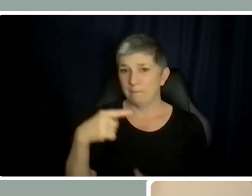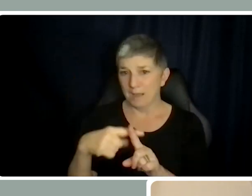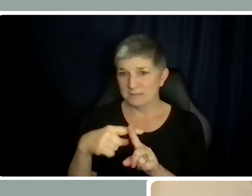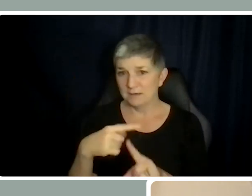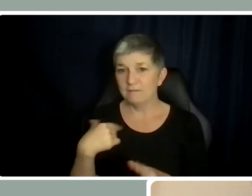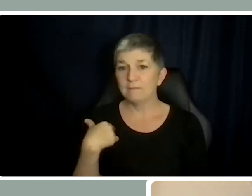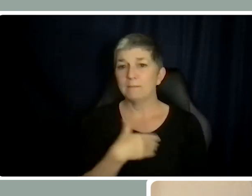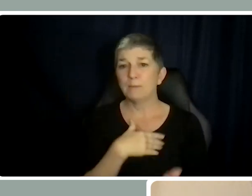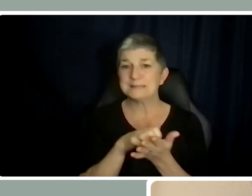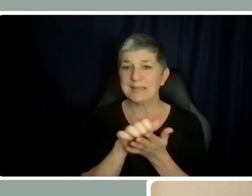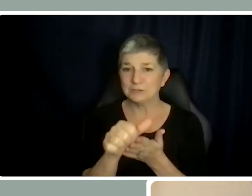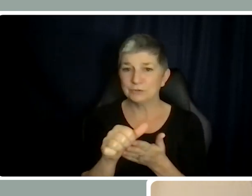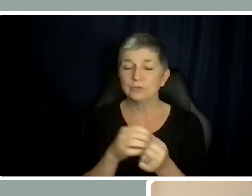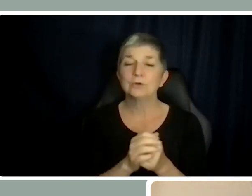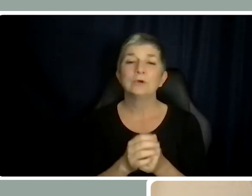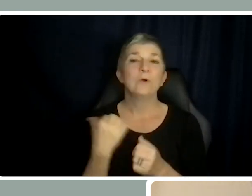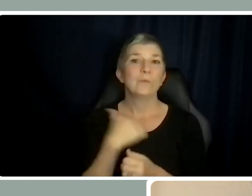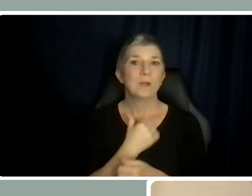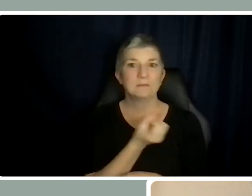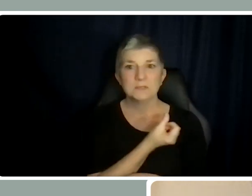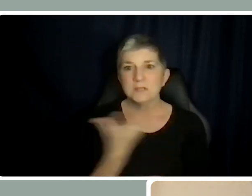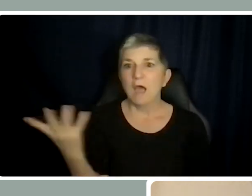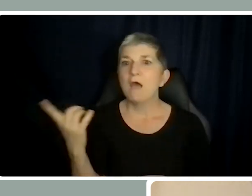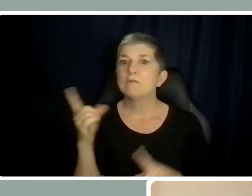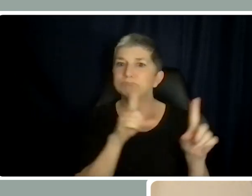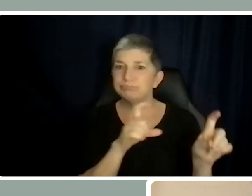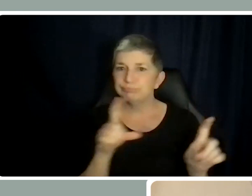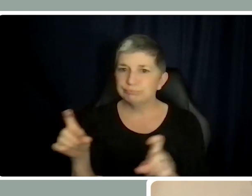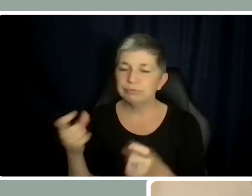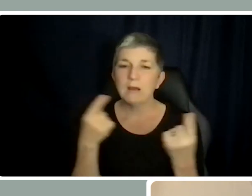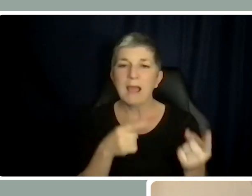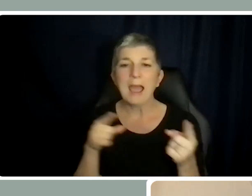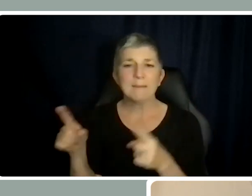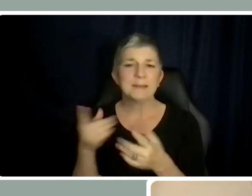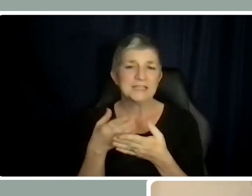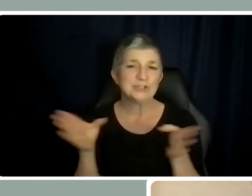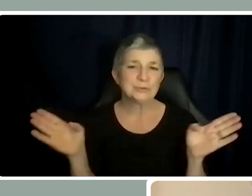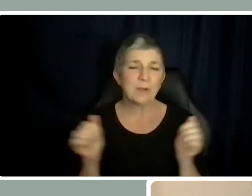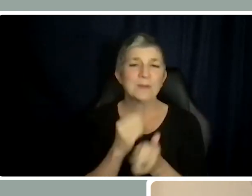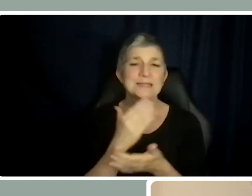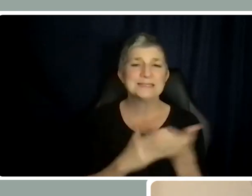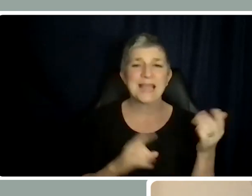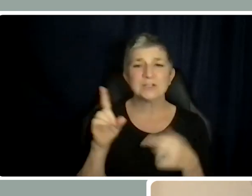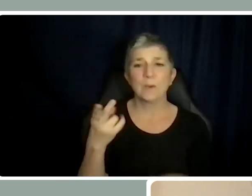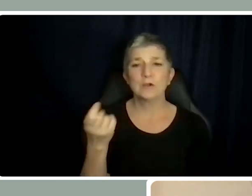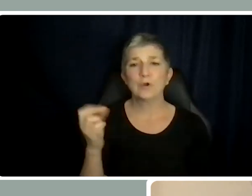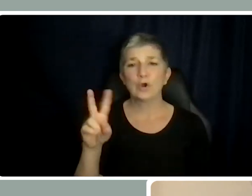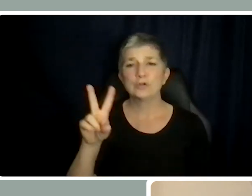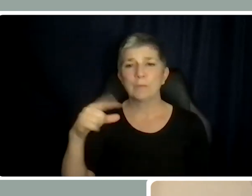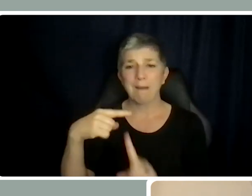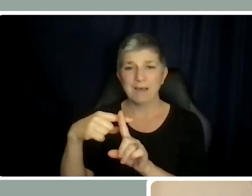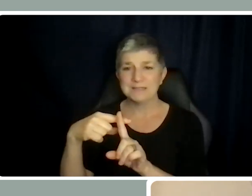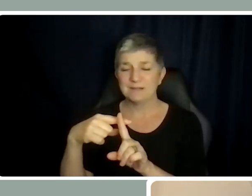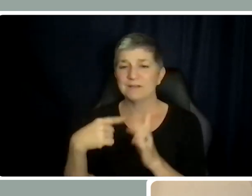And we have a number of trials that have been done in general in stage 1 HER2-positive breast